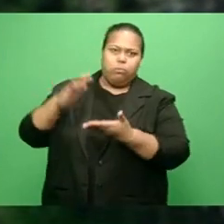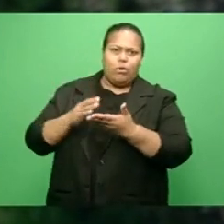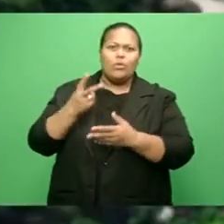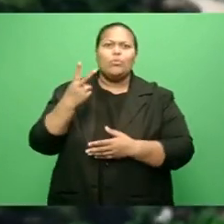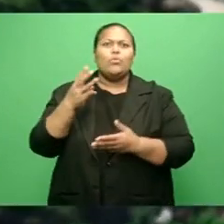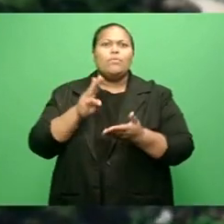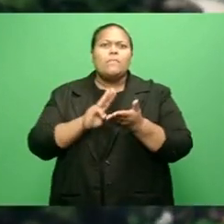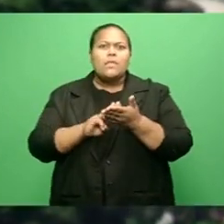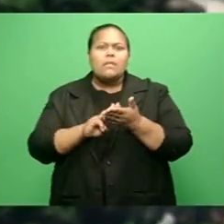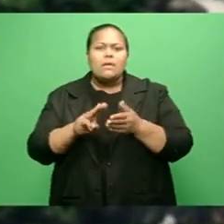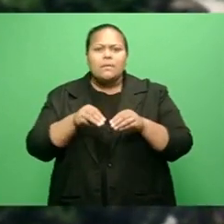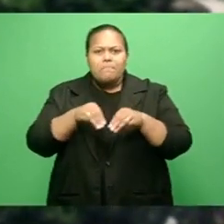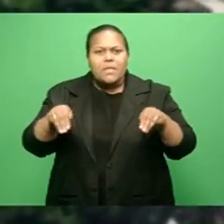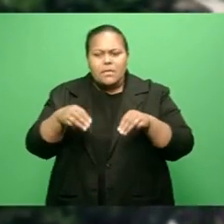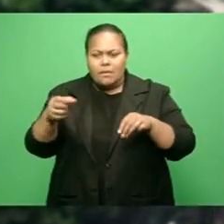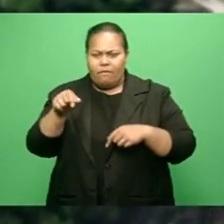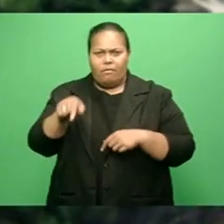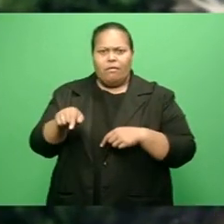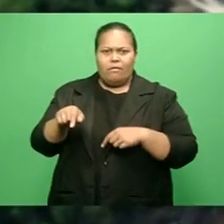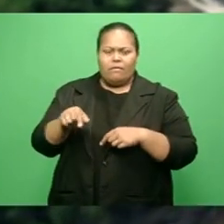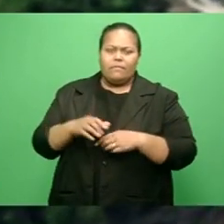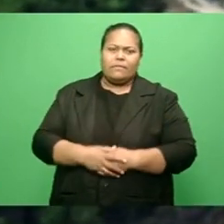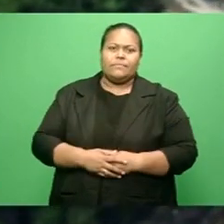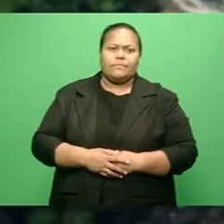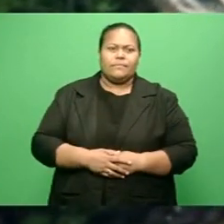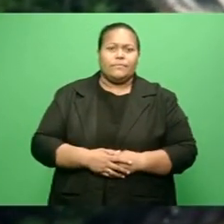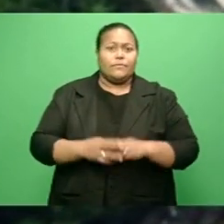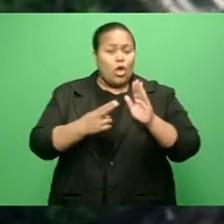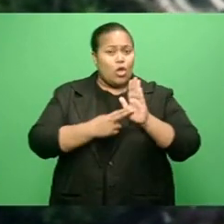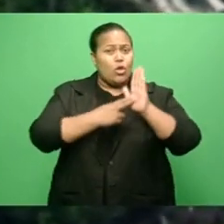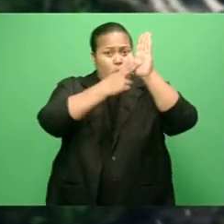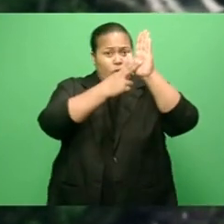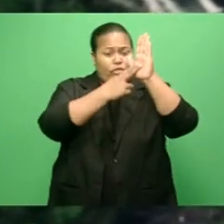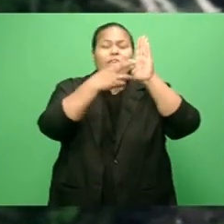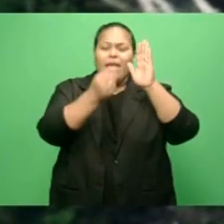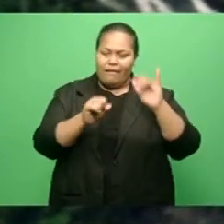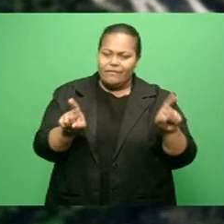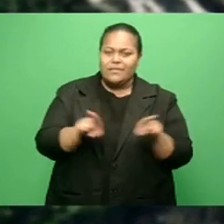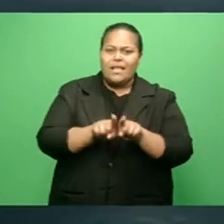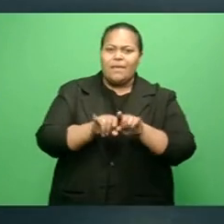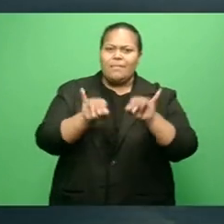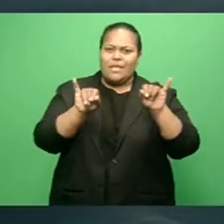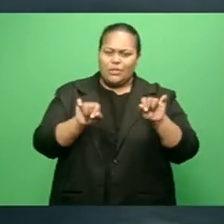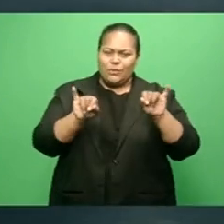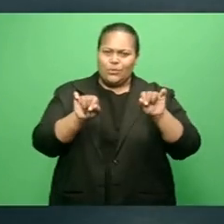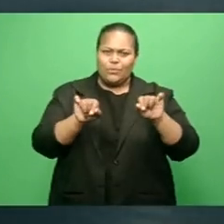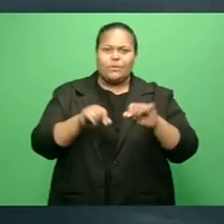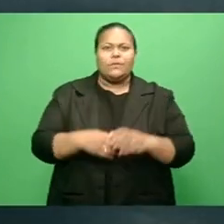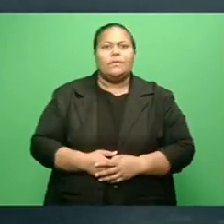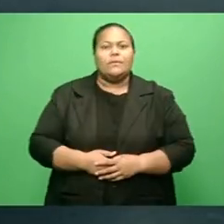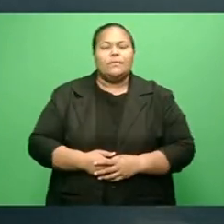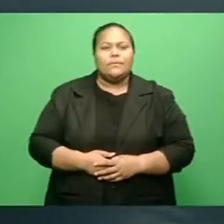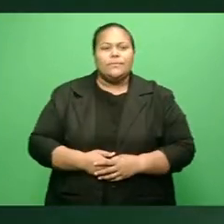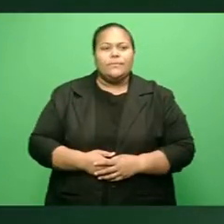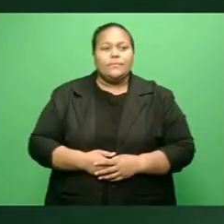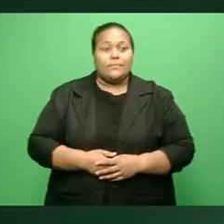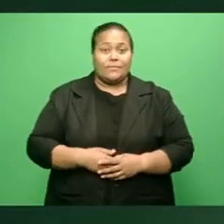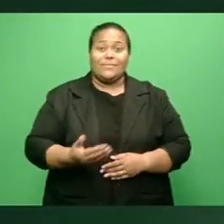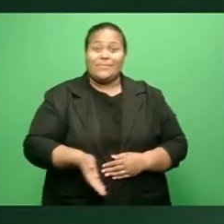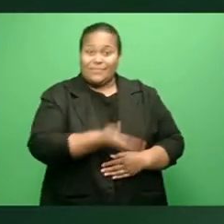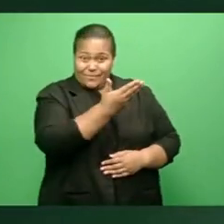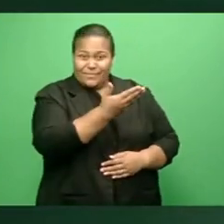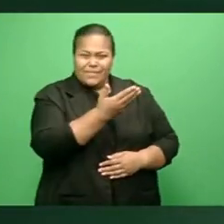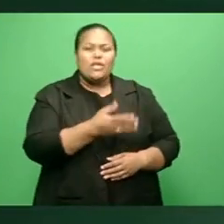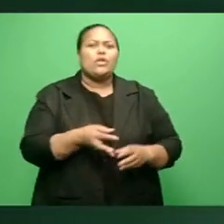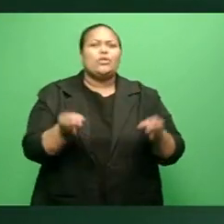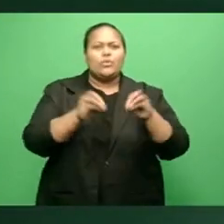away from reaching the critical level. The Northern Division has had similar issues with Nasya Levu, which serves as one of the water sources for